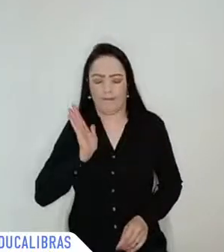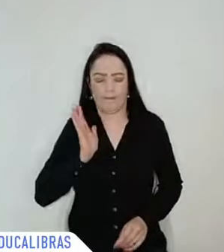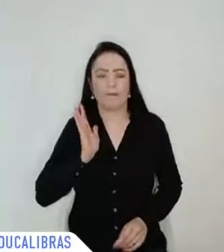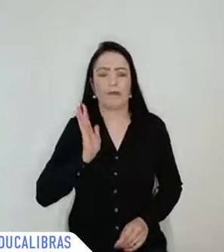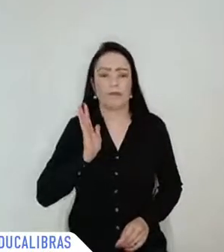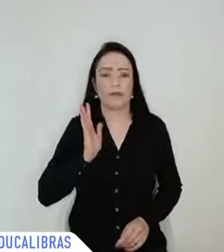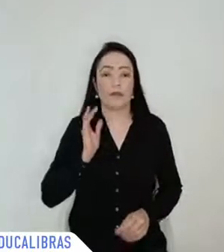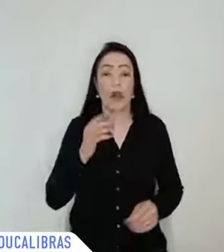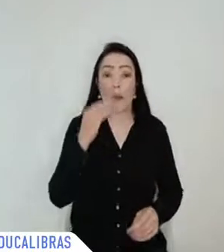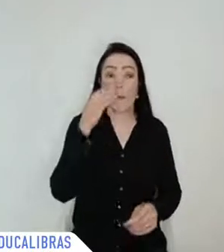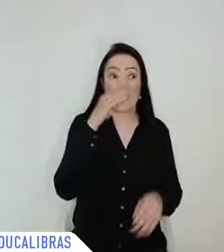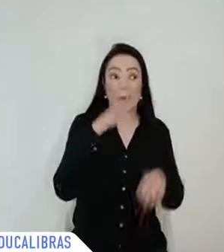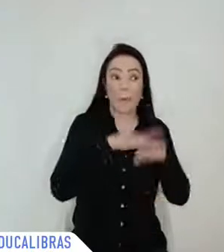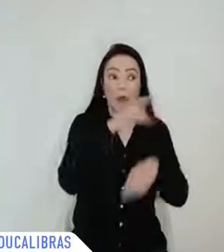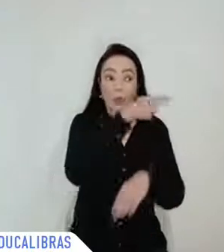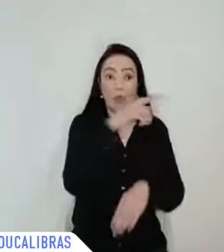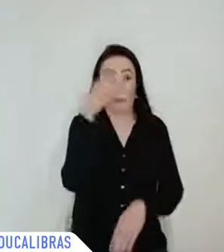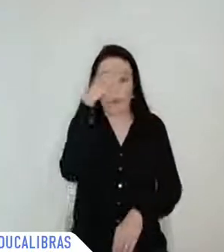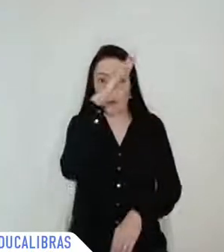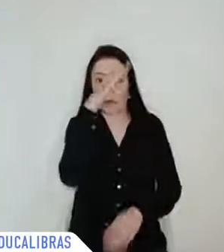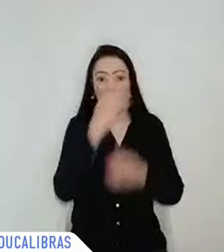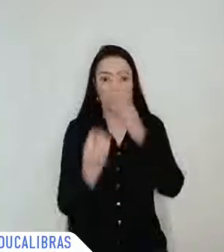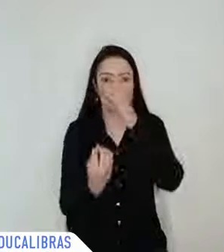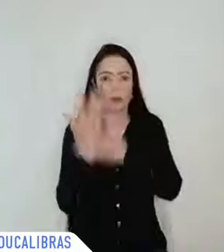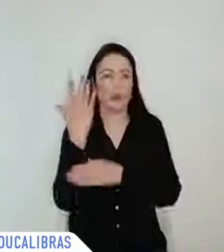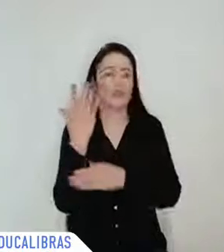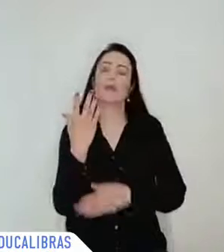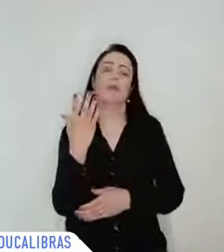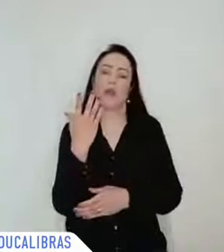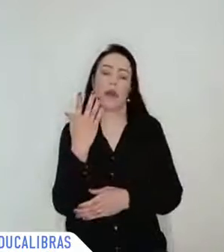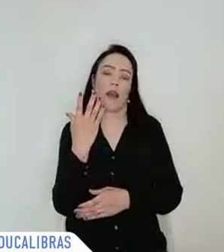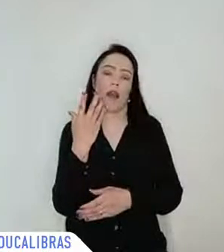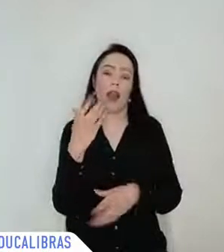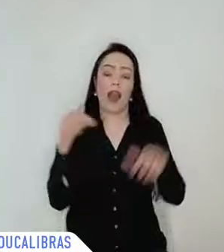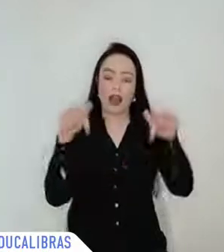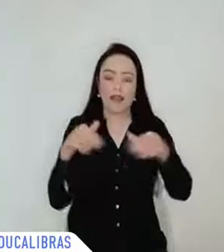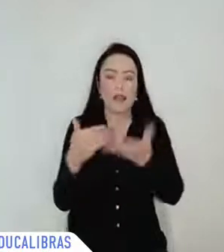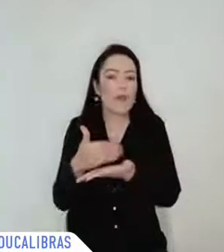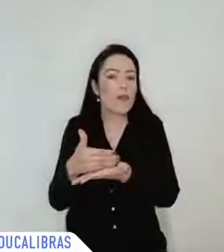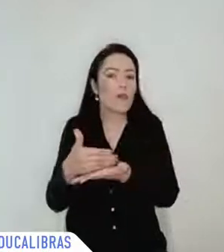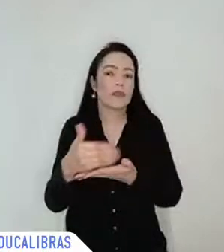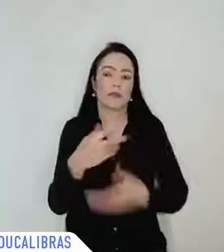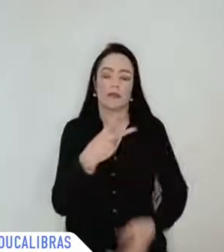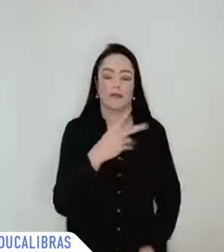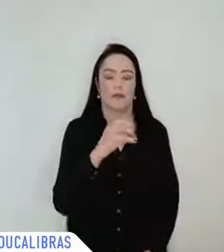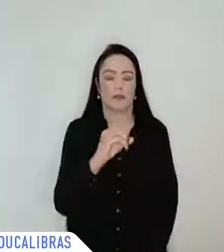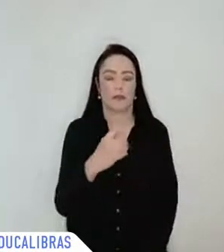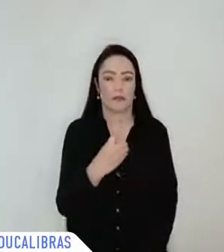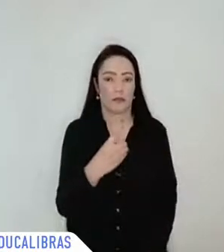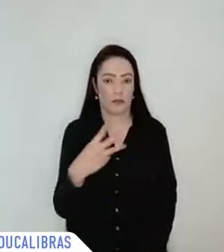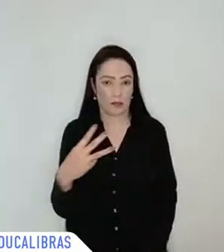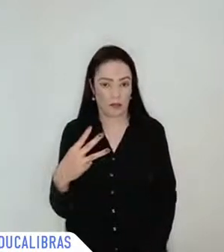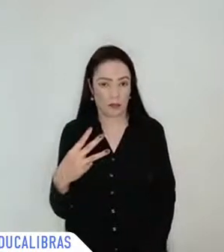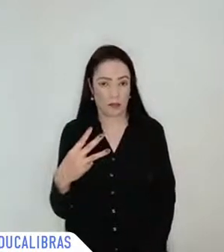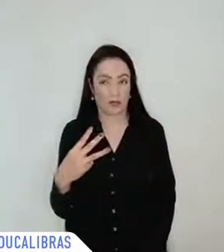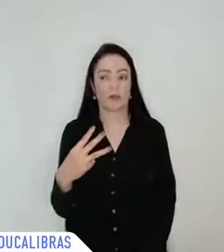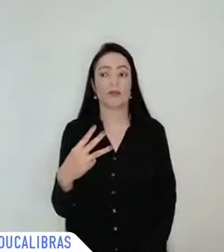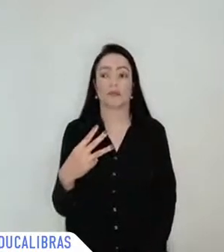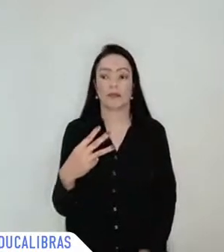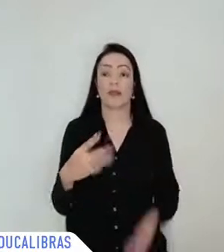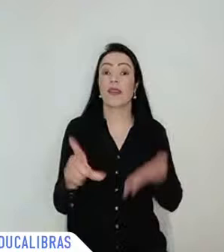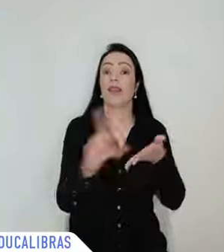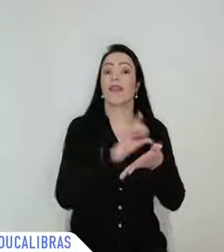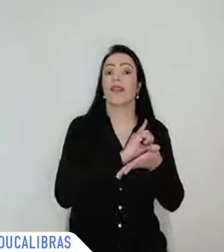a dissatisfaction, and Bolsonaro did not create it. It exploded into